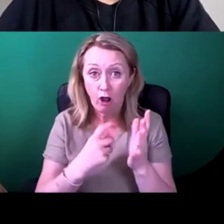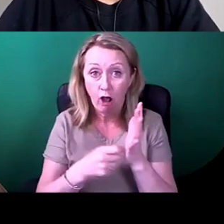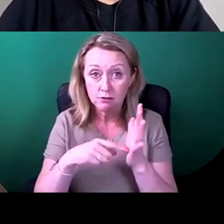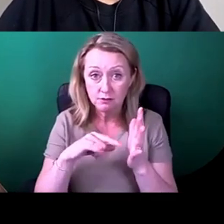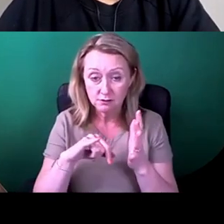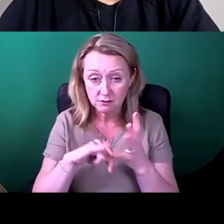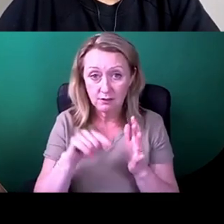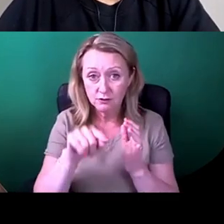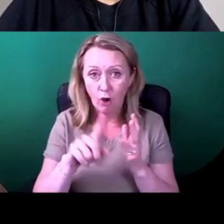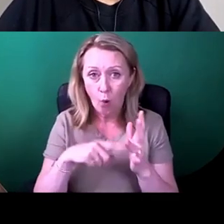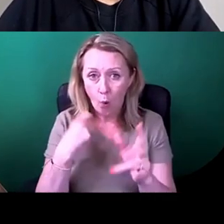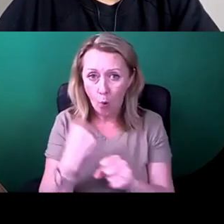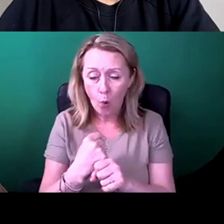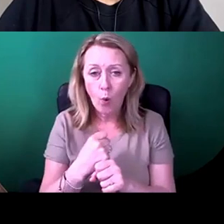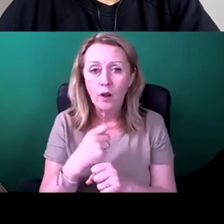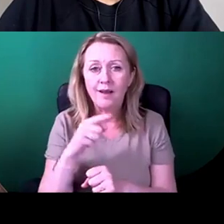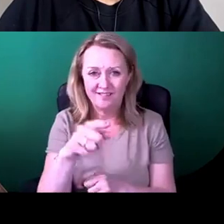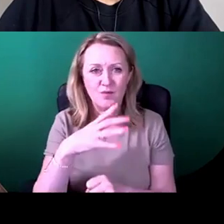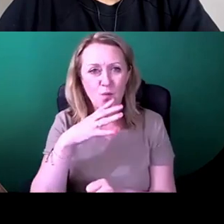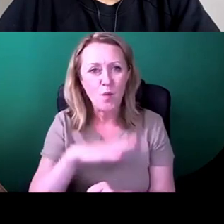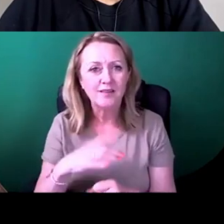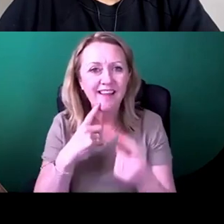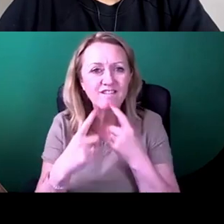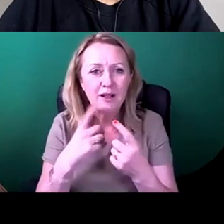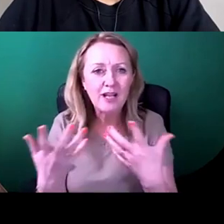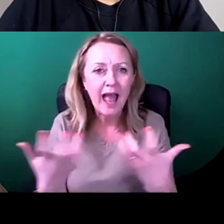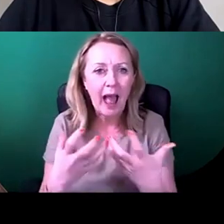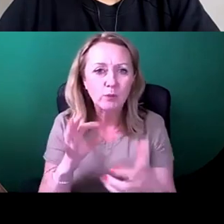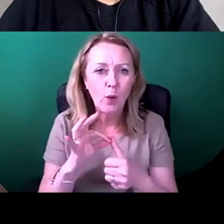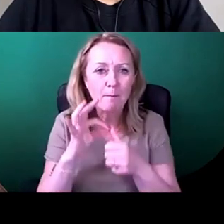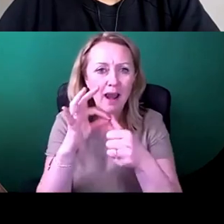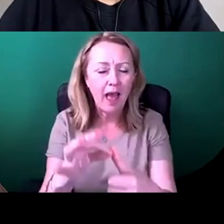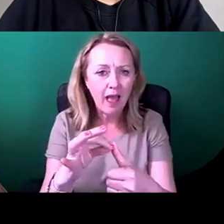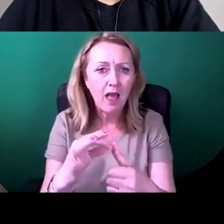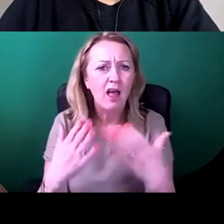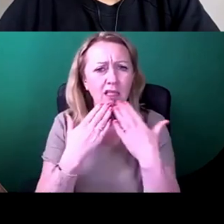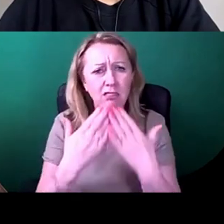www.dasharts.org. for information about how to apply. So